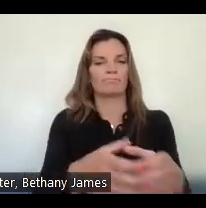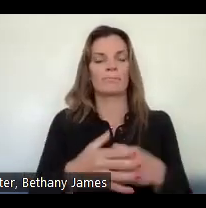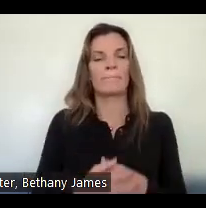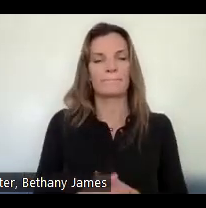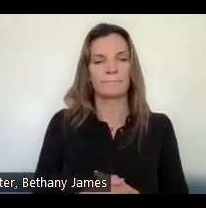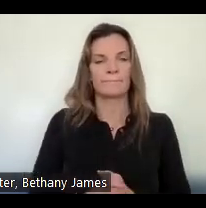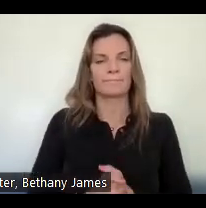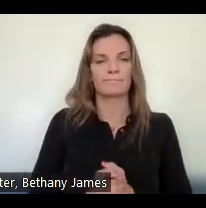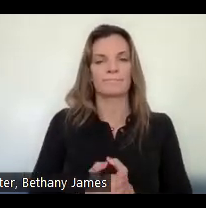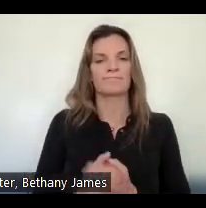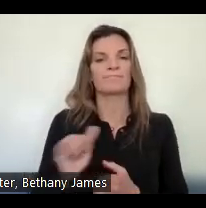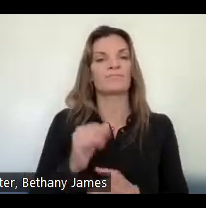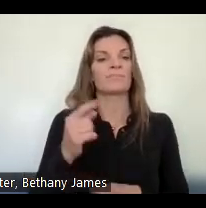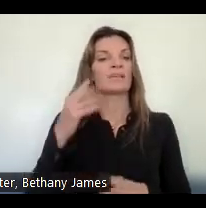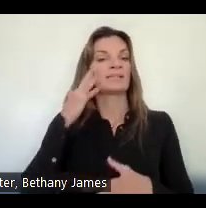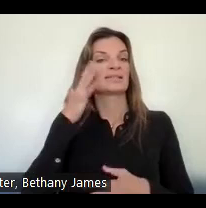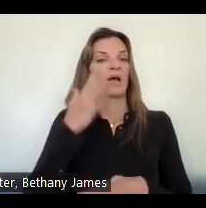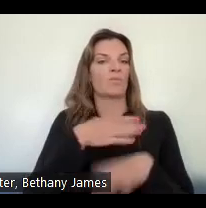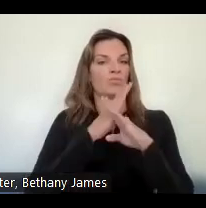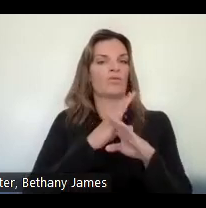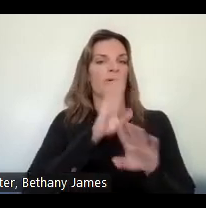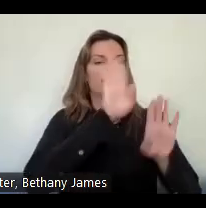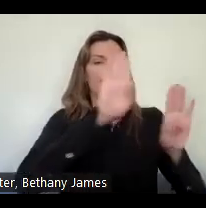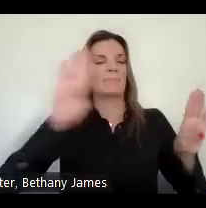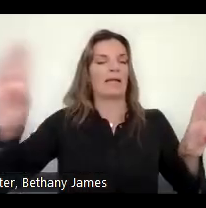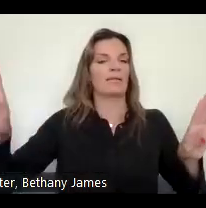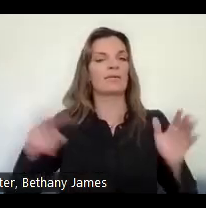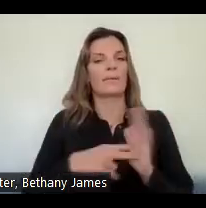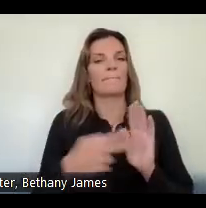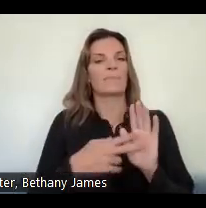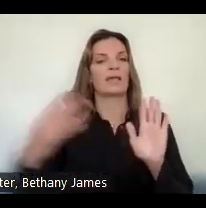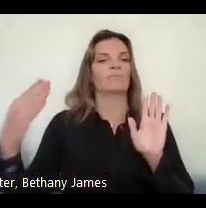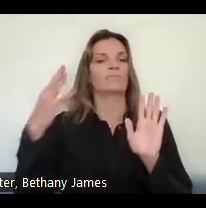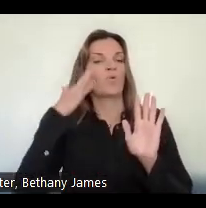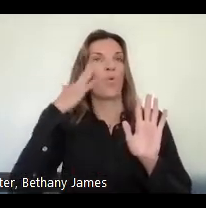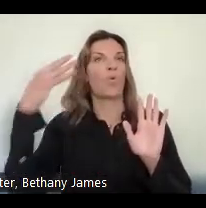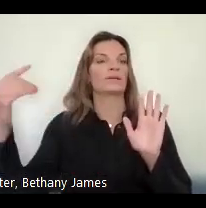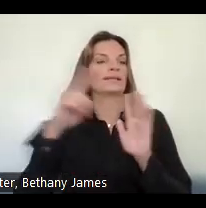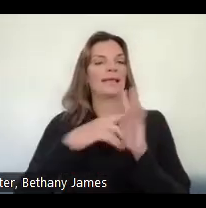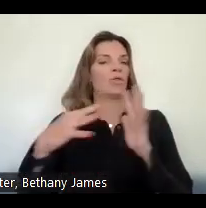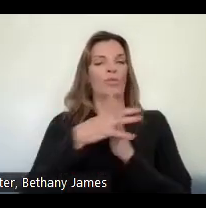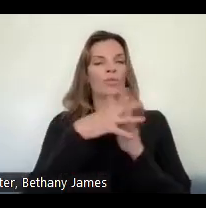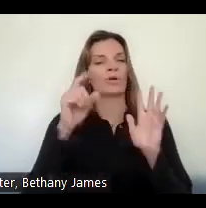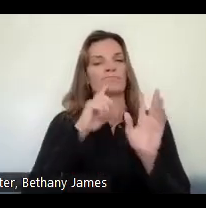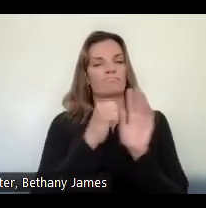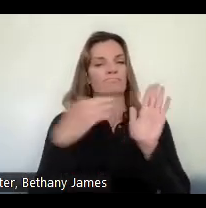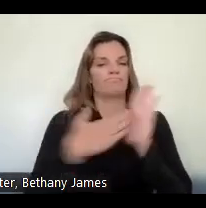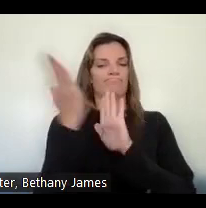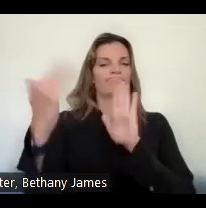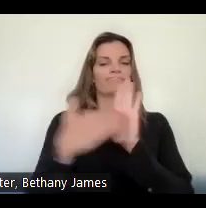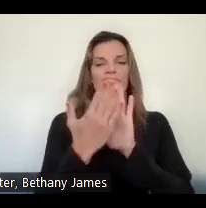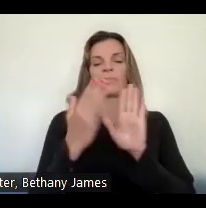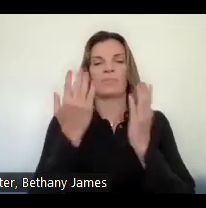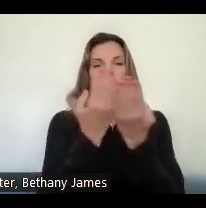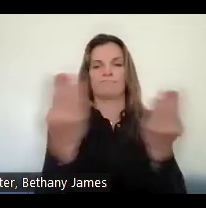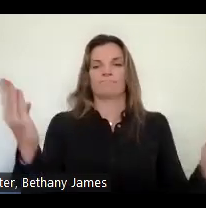then soundproof panels. So that can ensure that little to no noise passes through from another side of the office